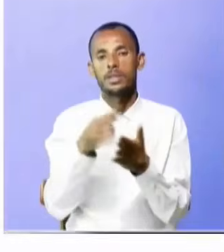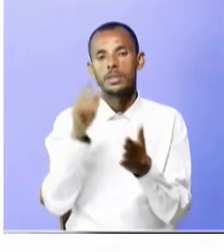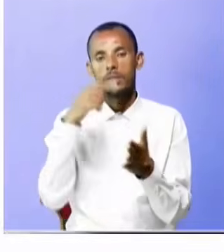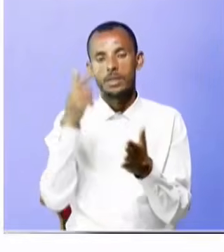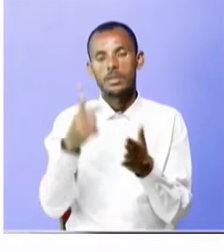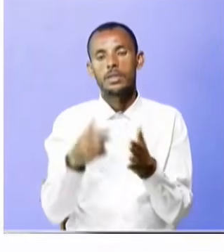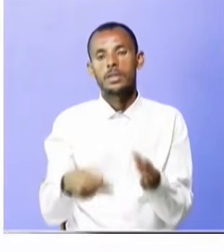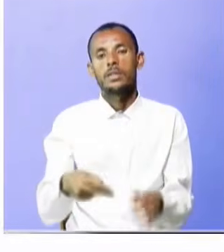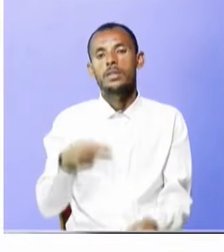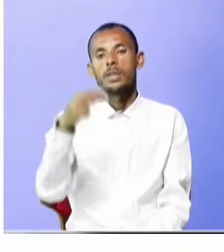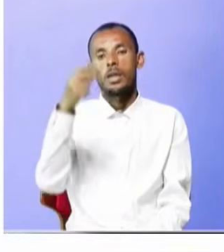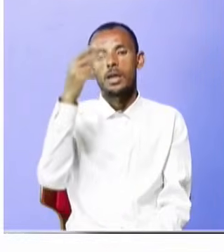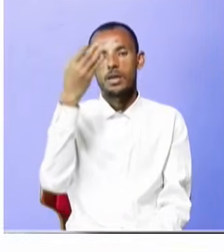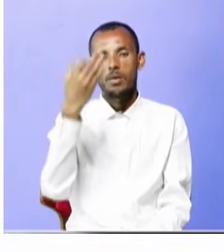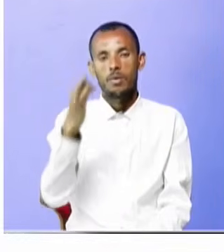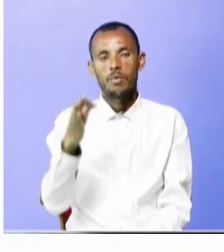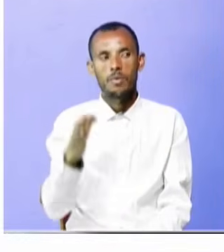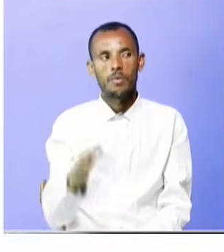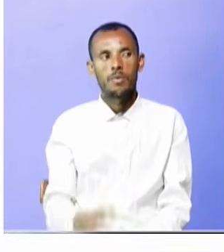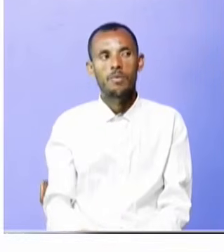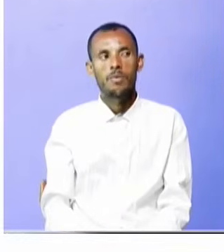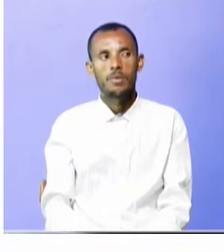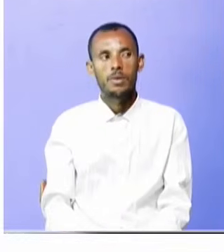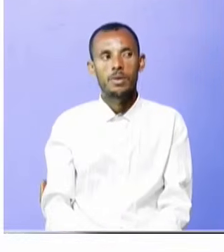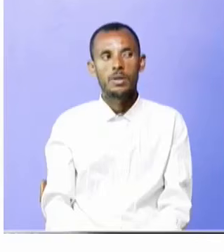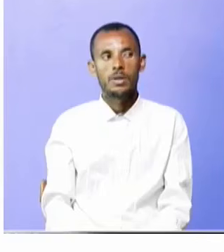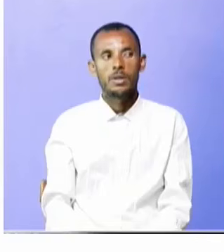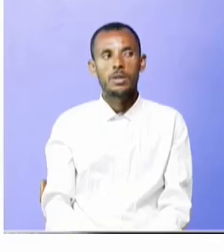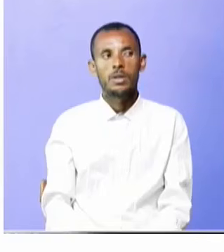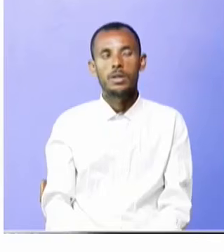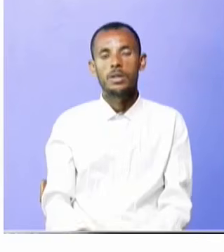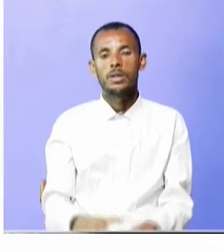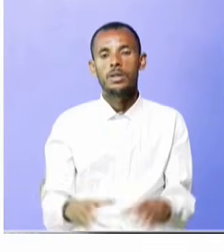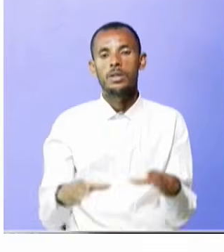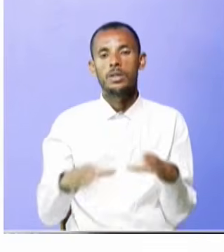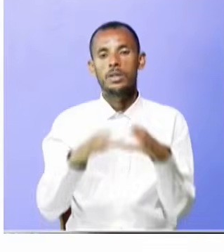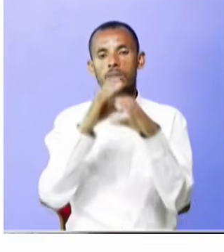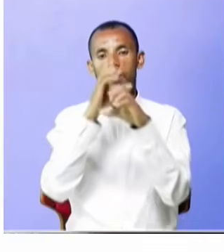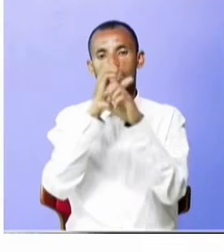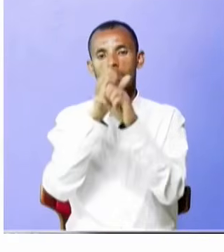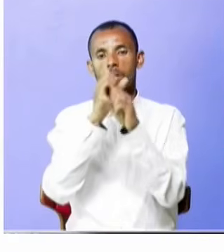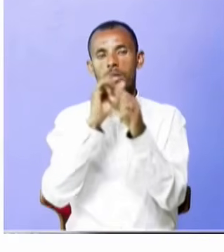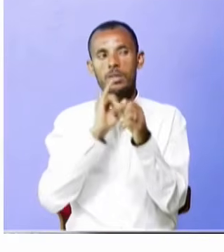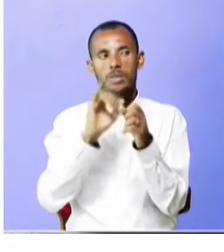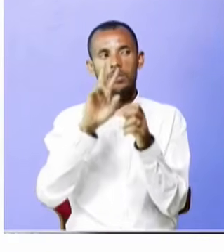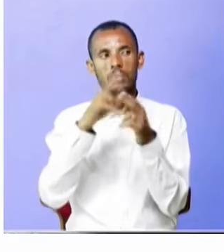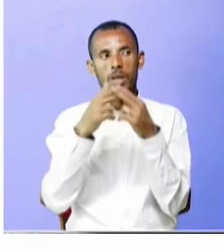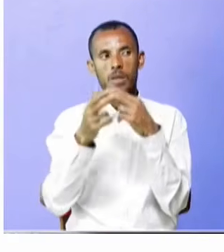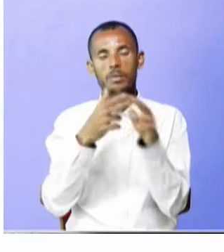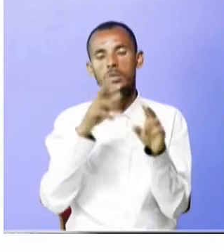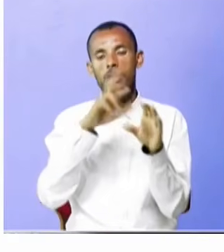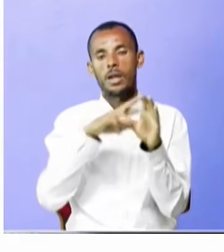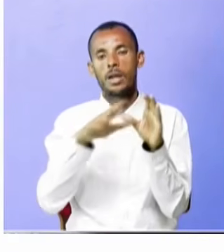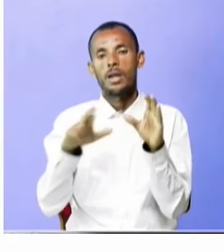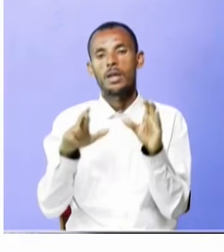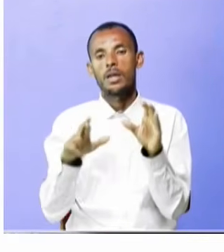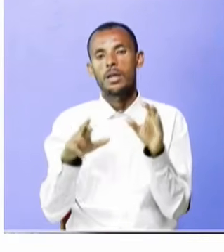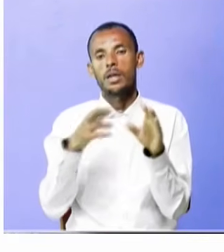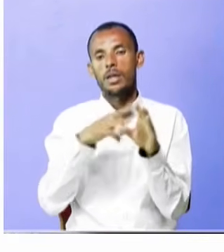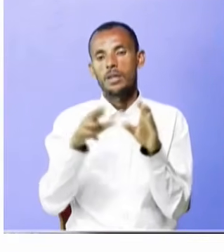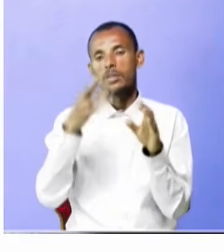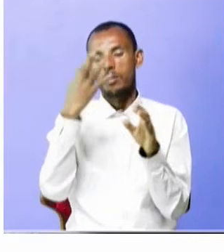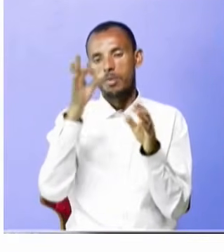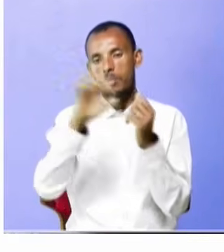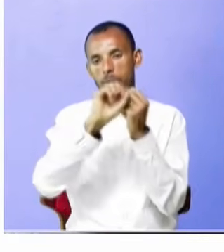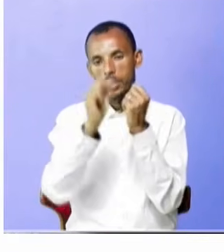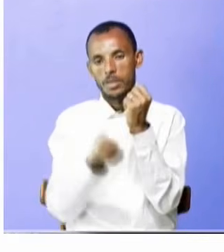the height of the cone is twice the radius of the base. So you